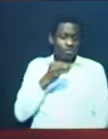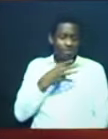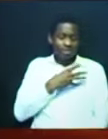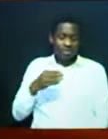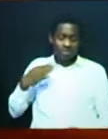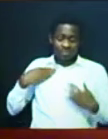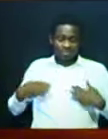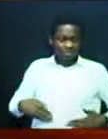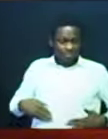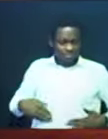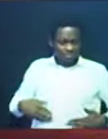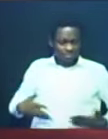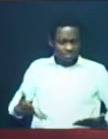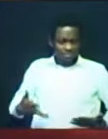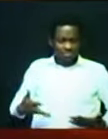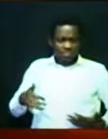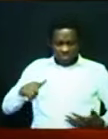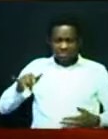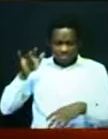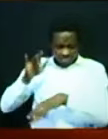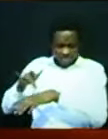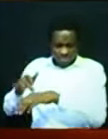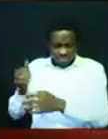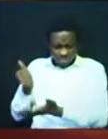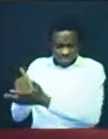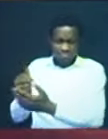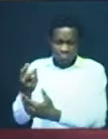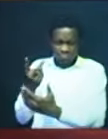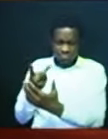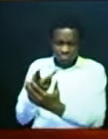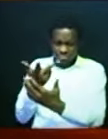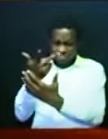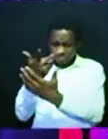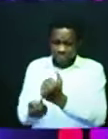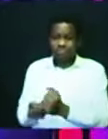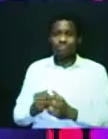this may sound a bit controversial in your ears. But